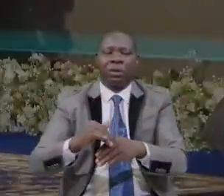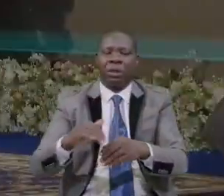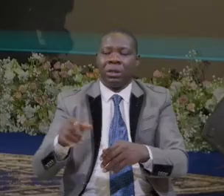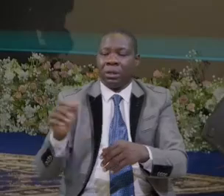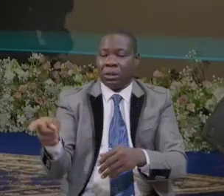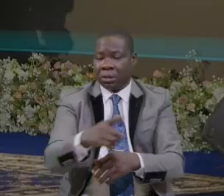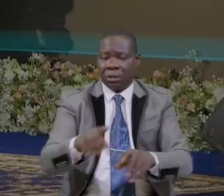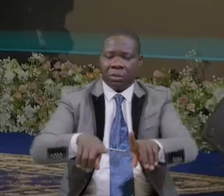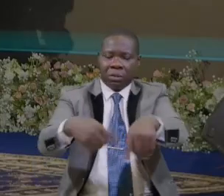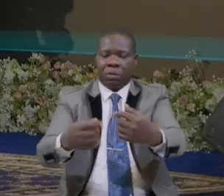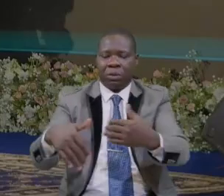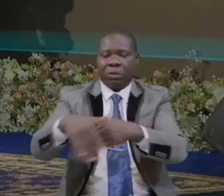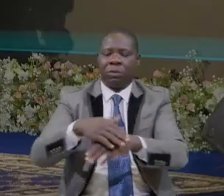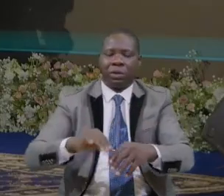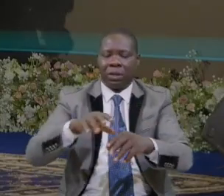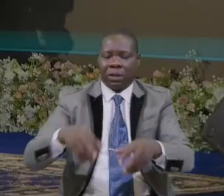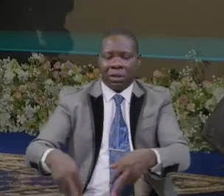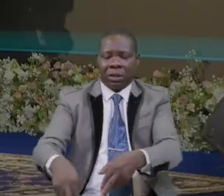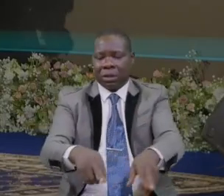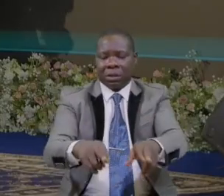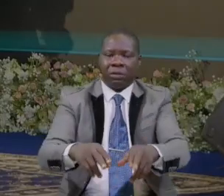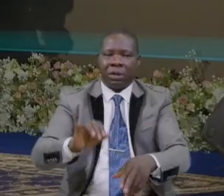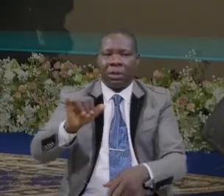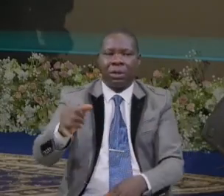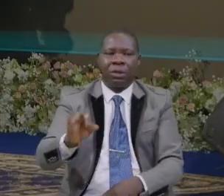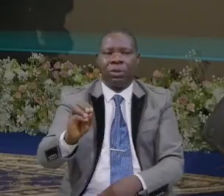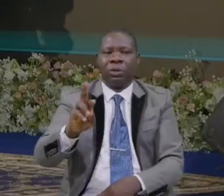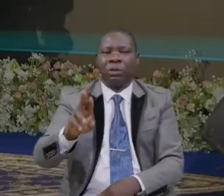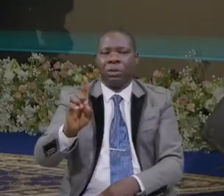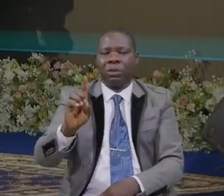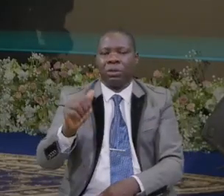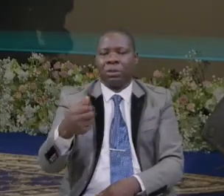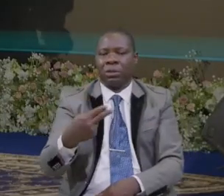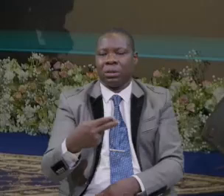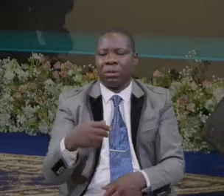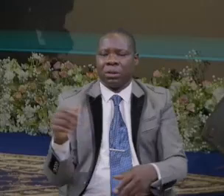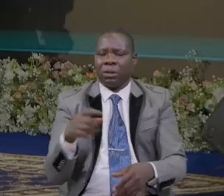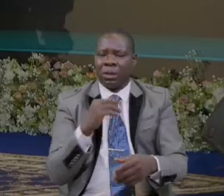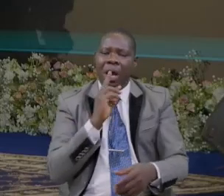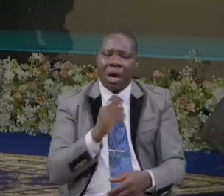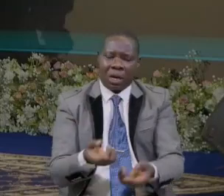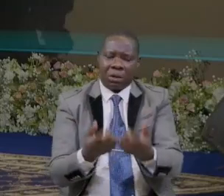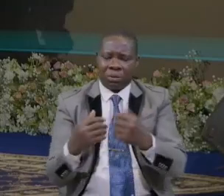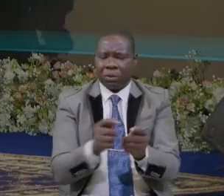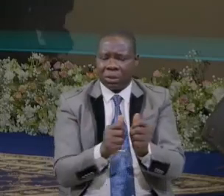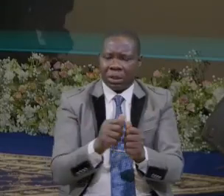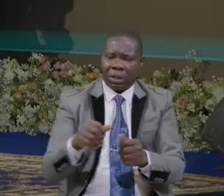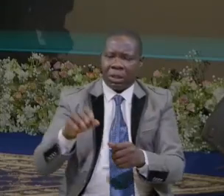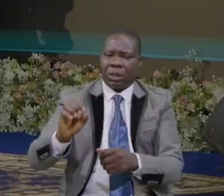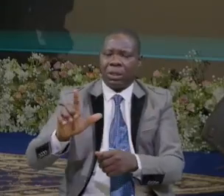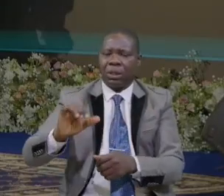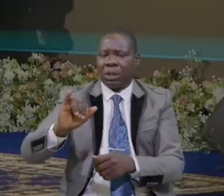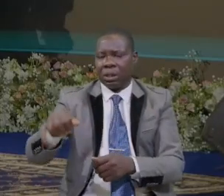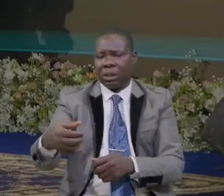River Jordan. They had been coming from, Elijah said, Elisha, stay here. The Lord has sent me